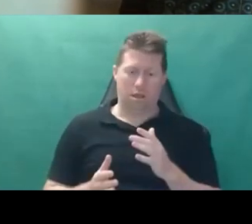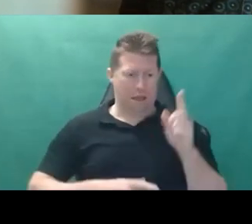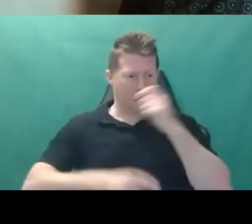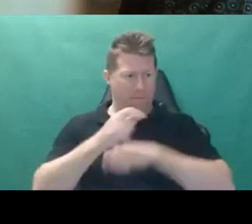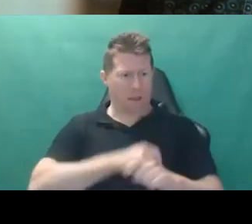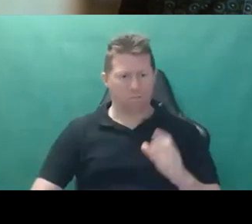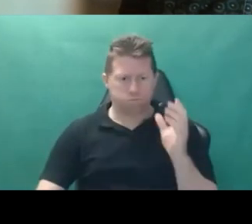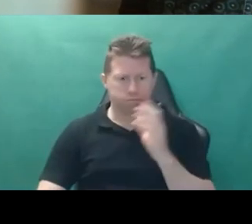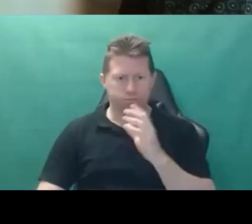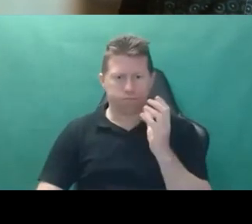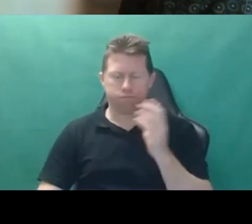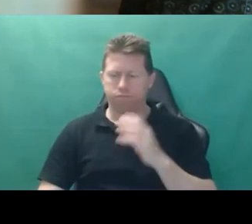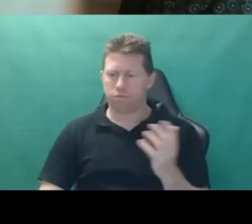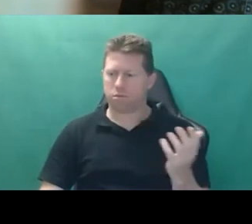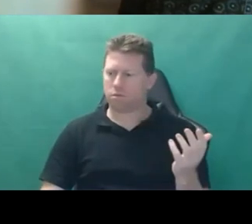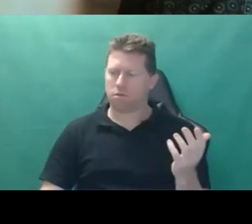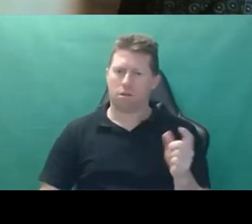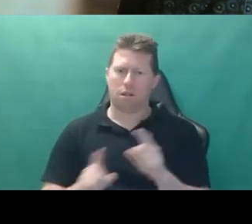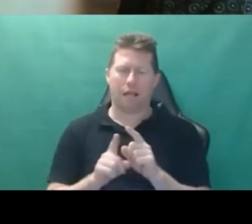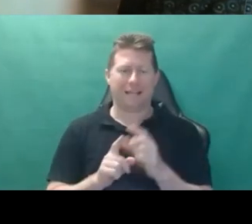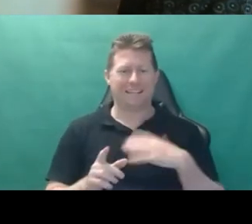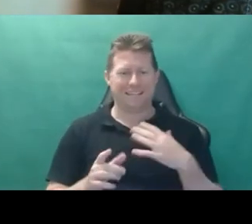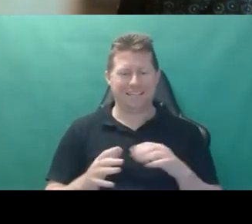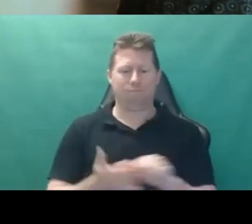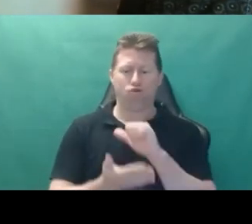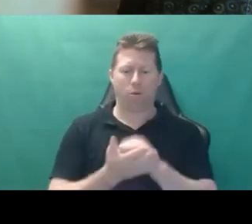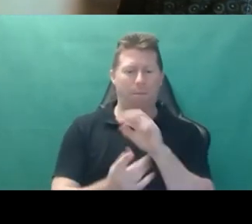movement and get it into perspective in a critical way.